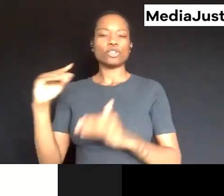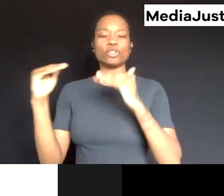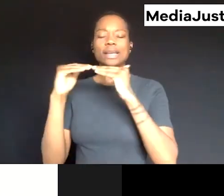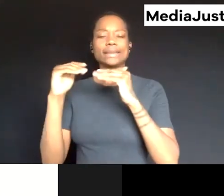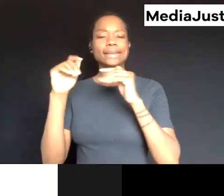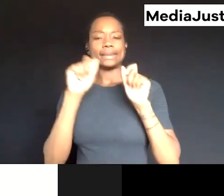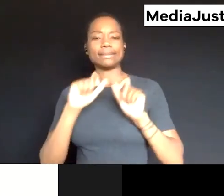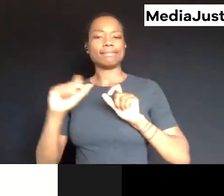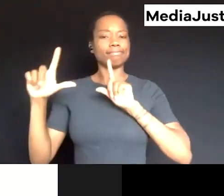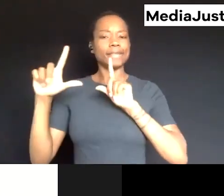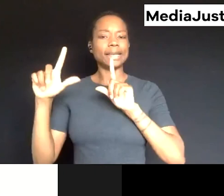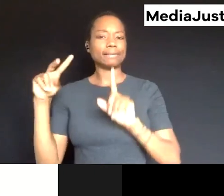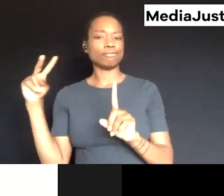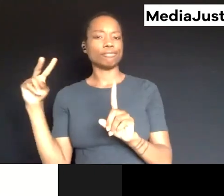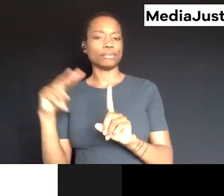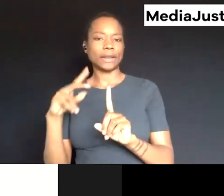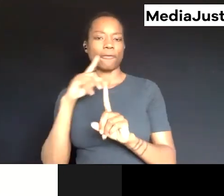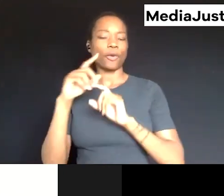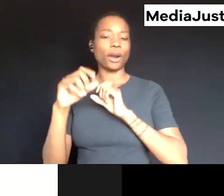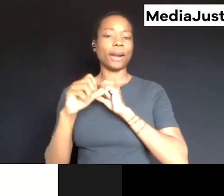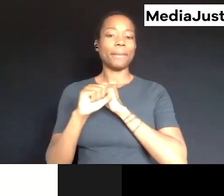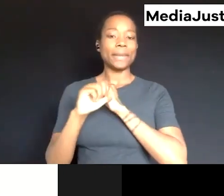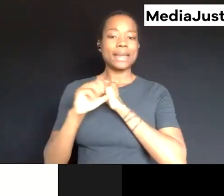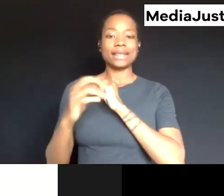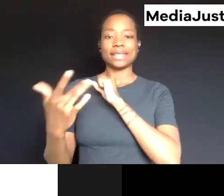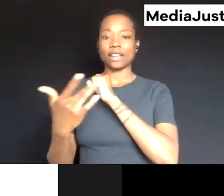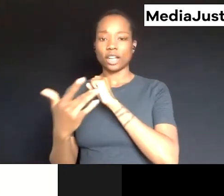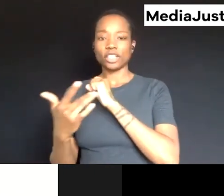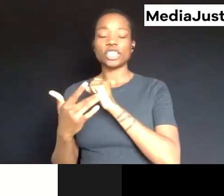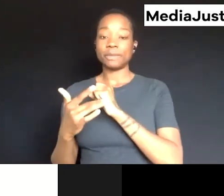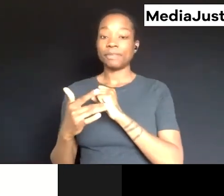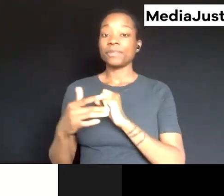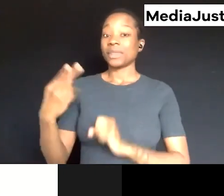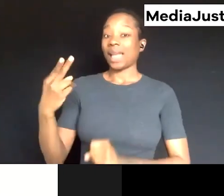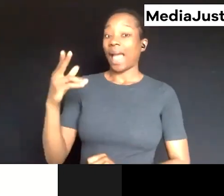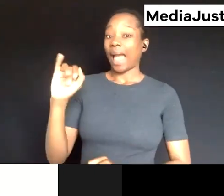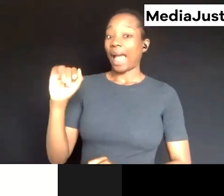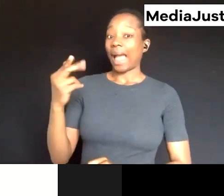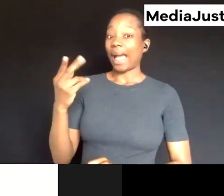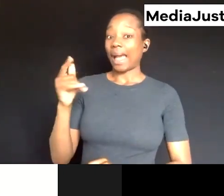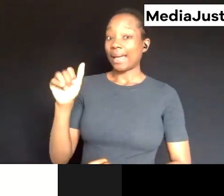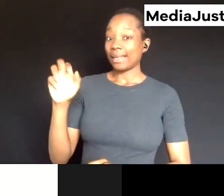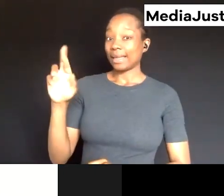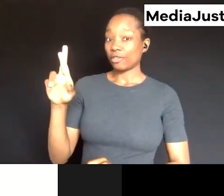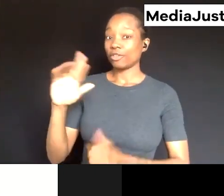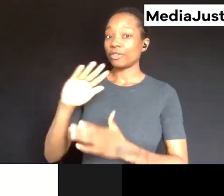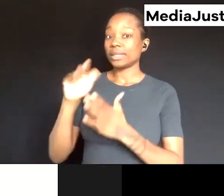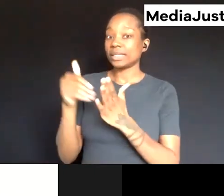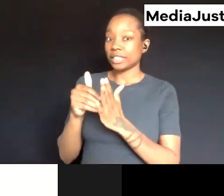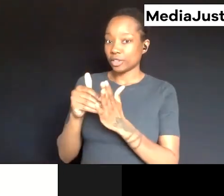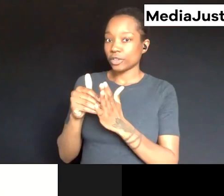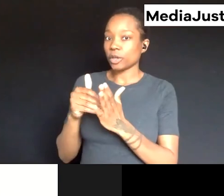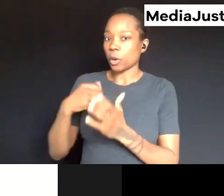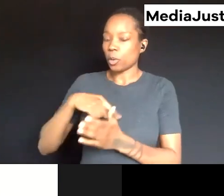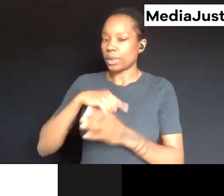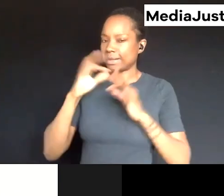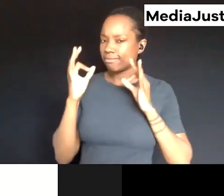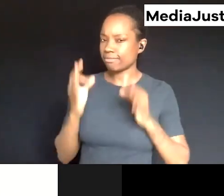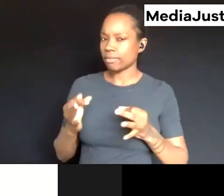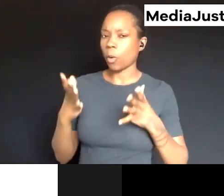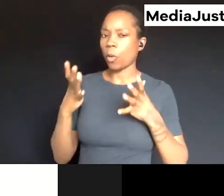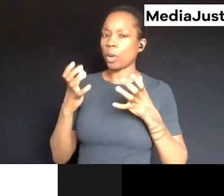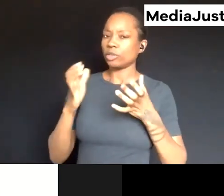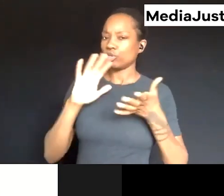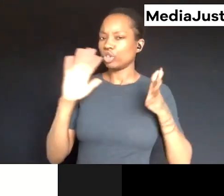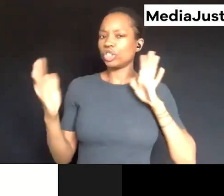was a key strategic decision that was made to shift terms for how we describe media organizing away from